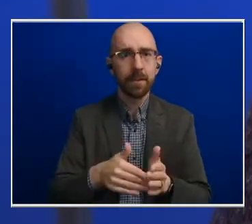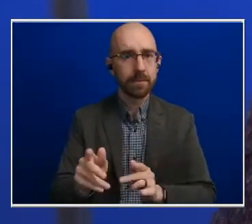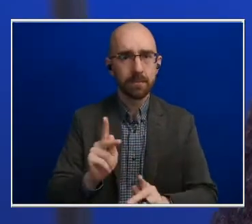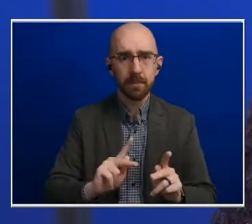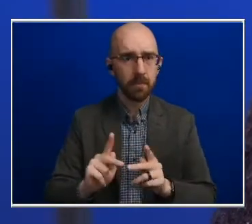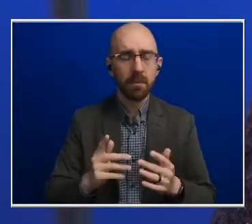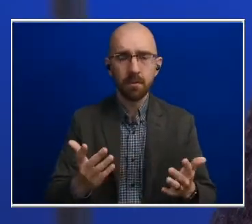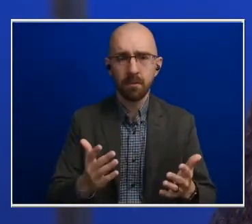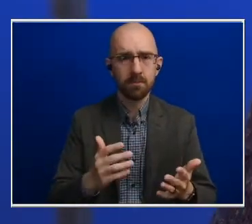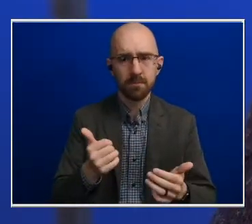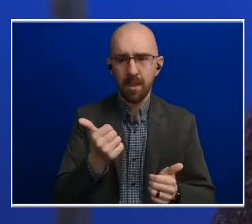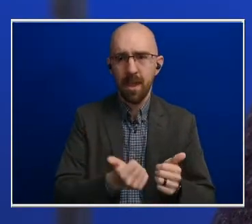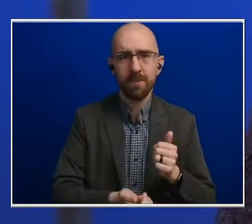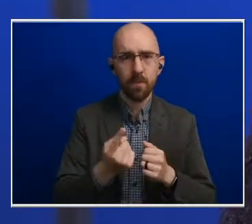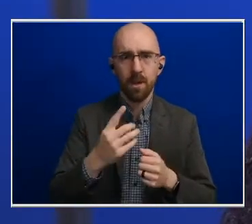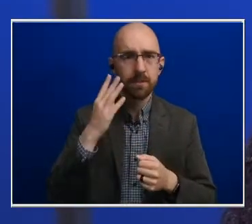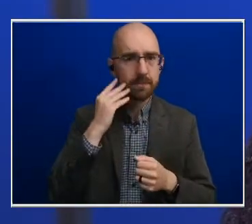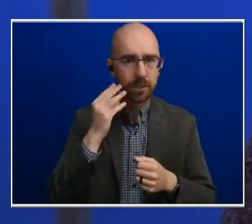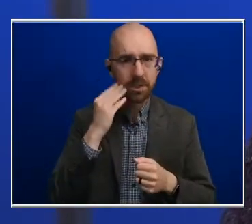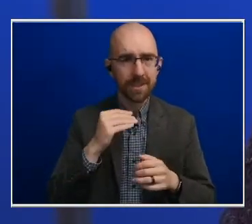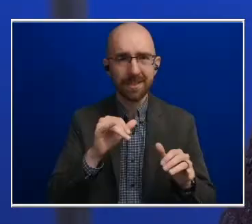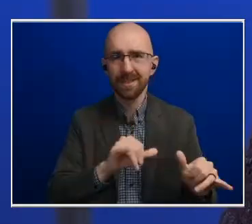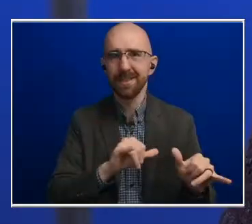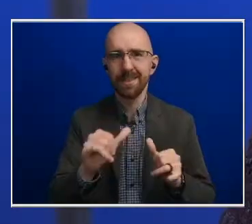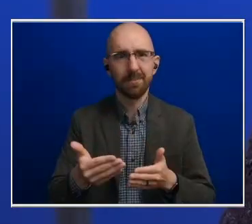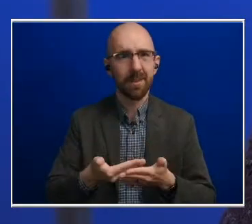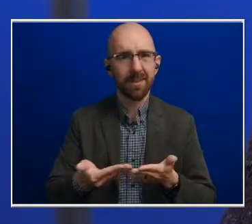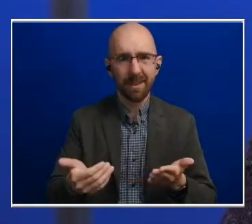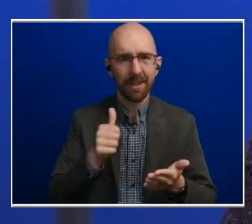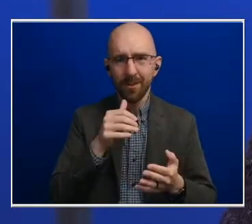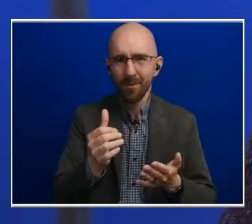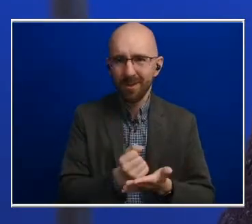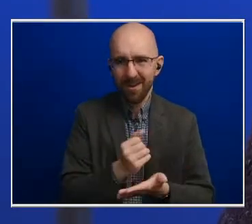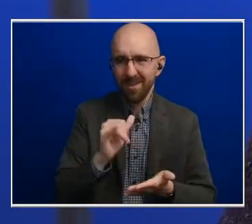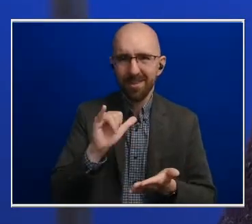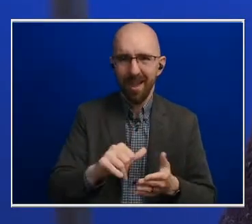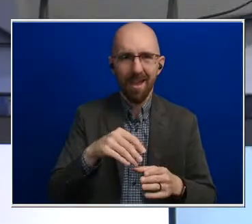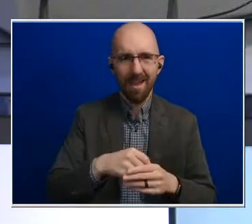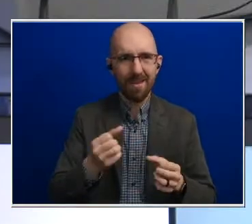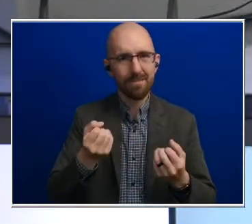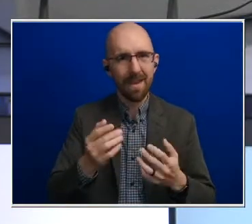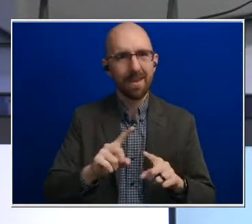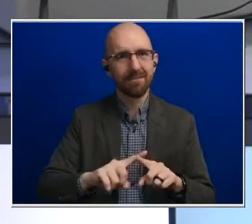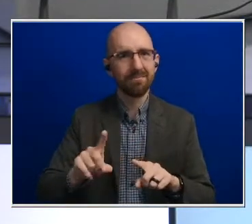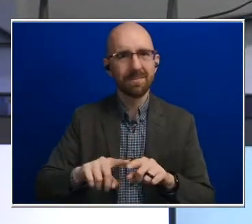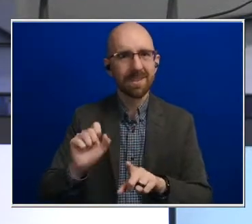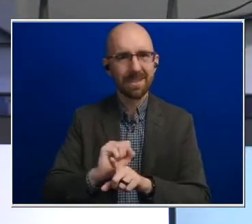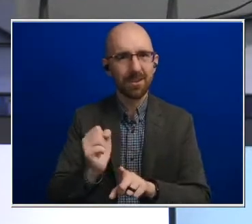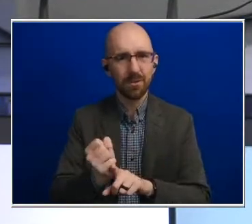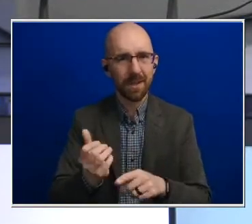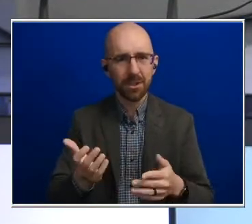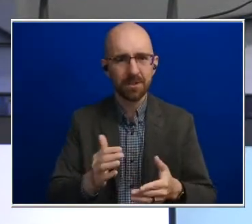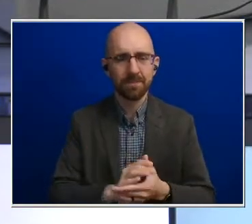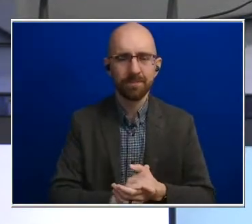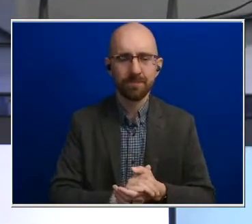is experiencing the same thing. You don't get that in many other situations. The answers, my friend, are below it